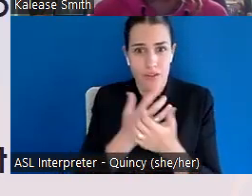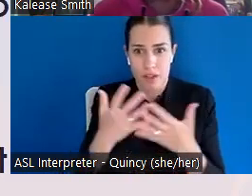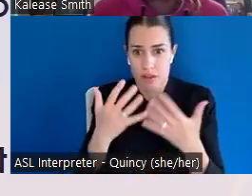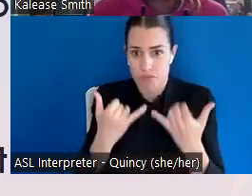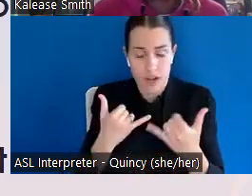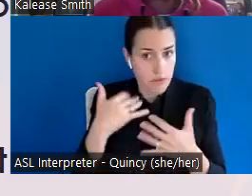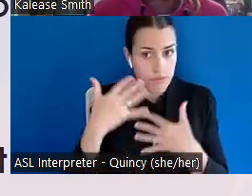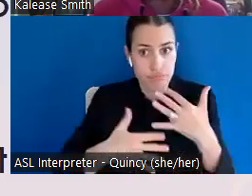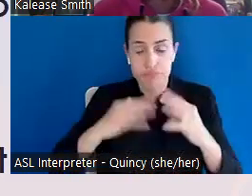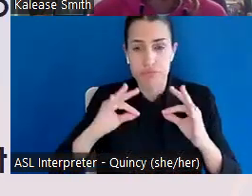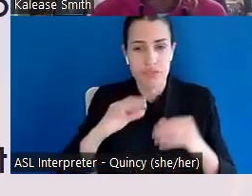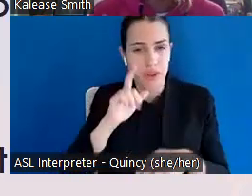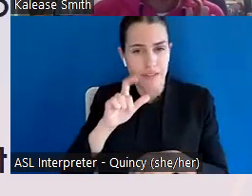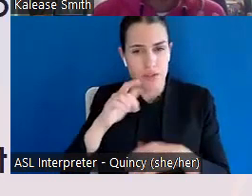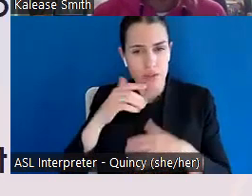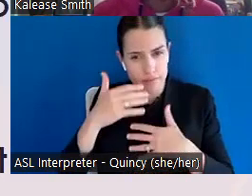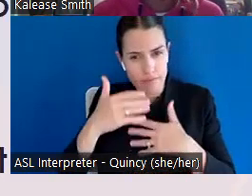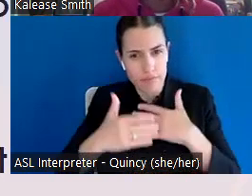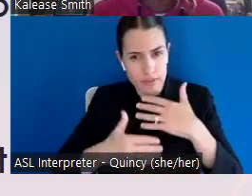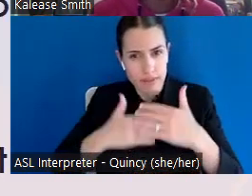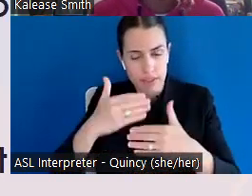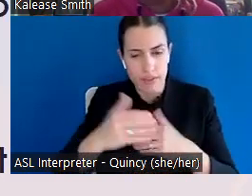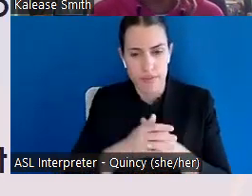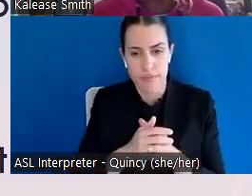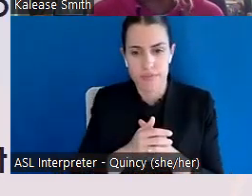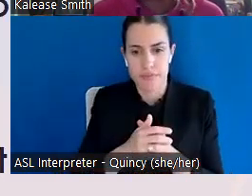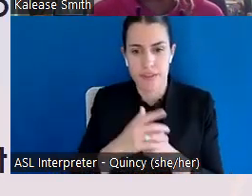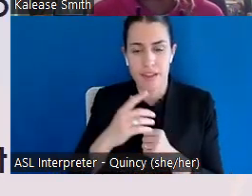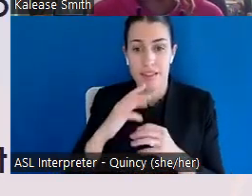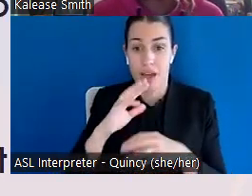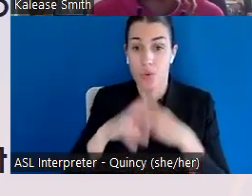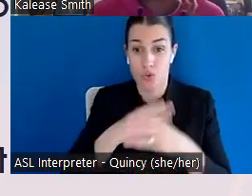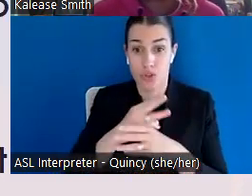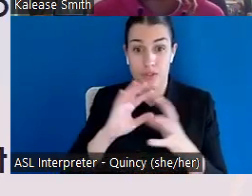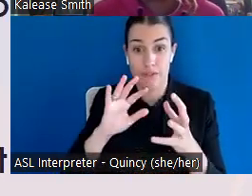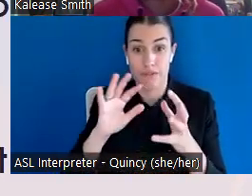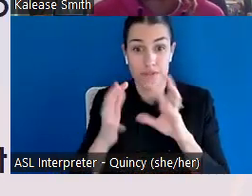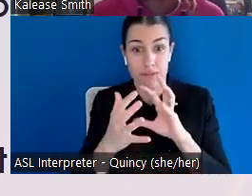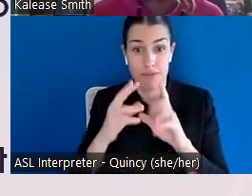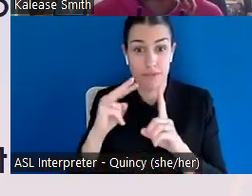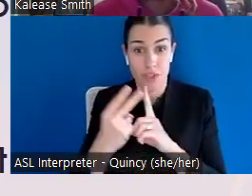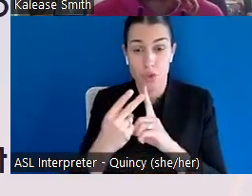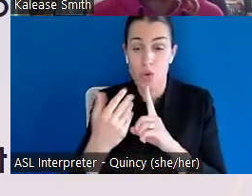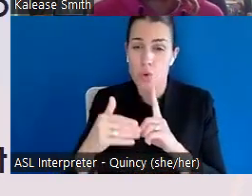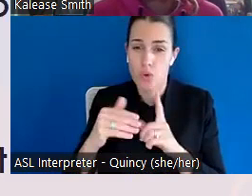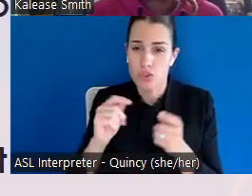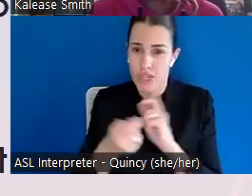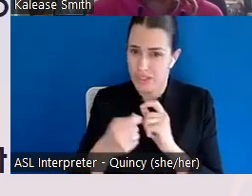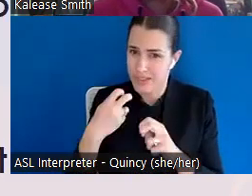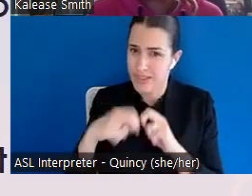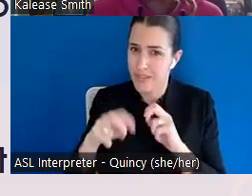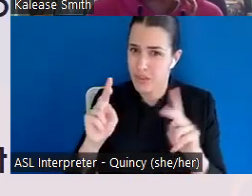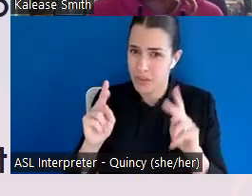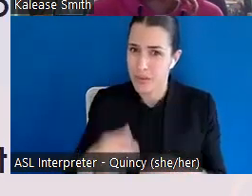So I think just having that worldview changed. Yeah, it's hard for folks.